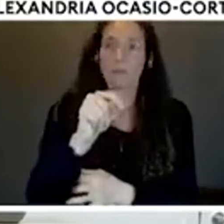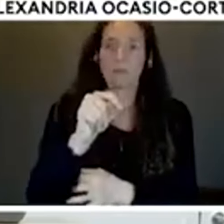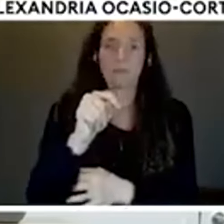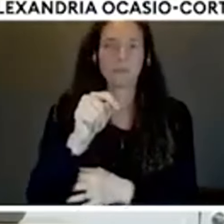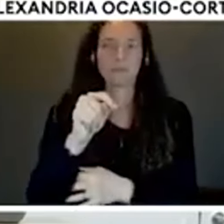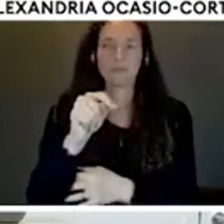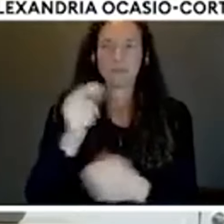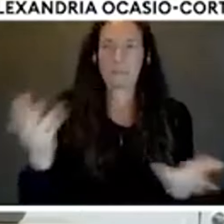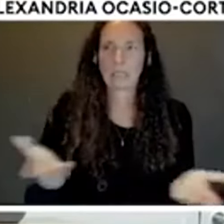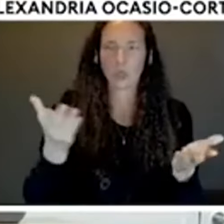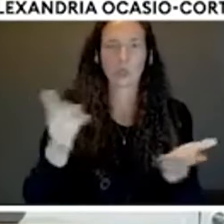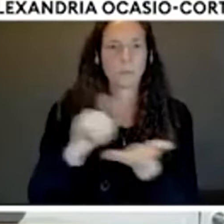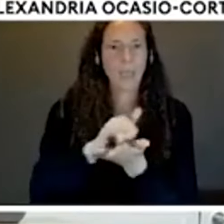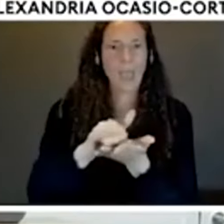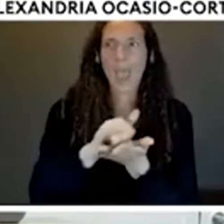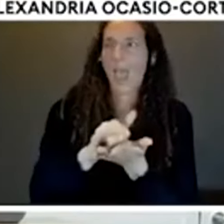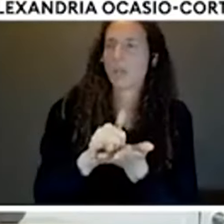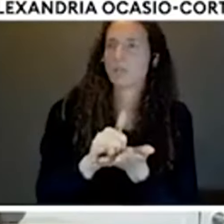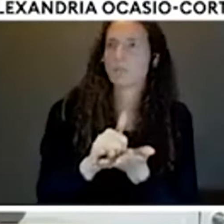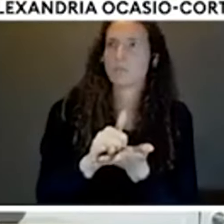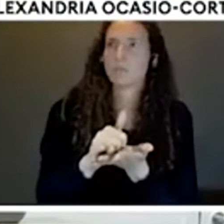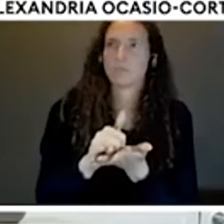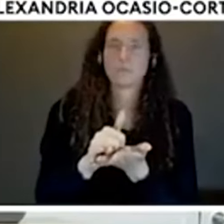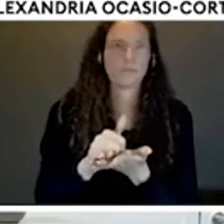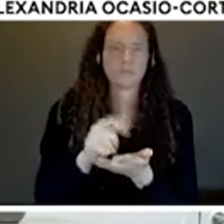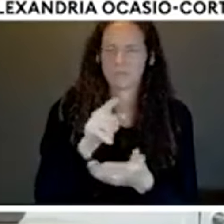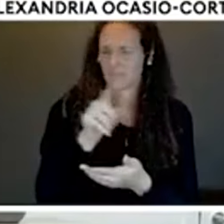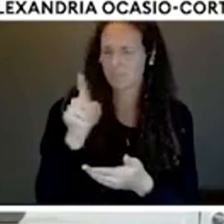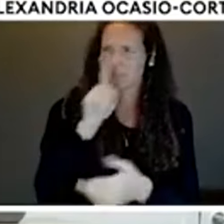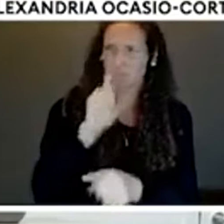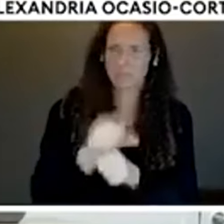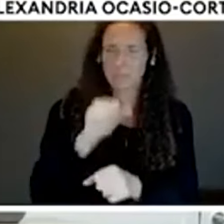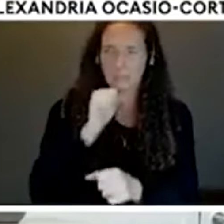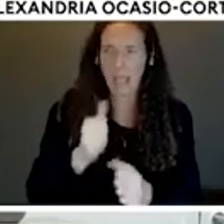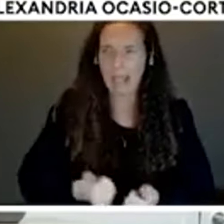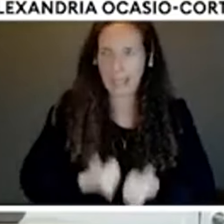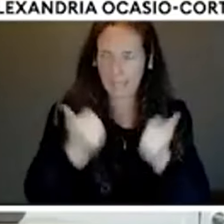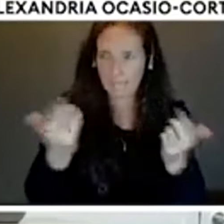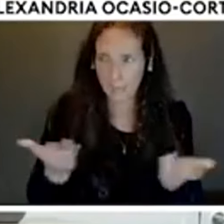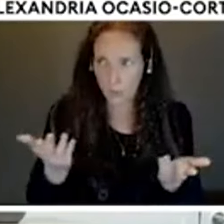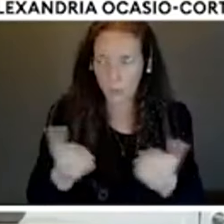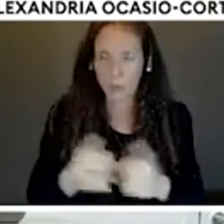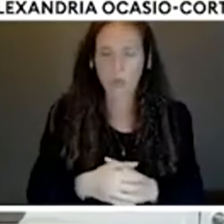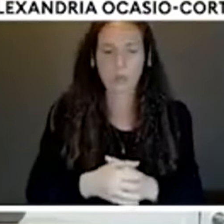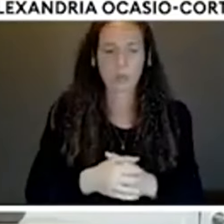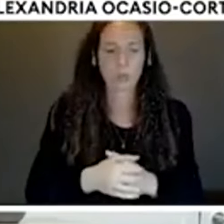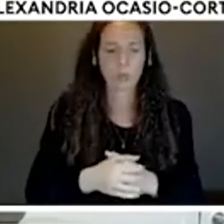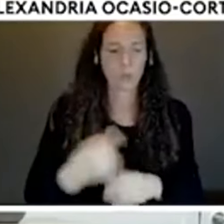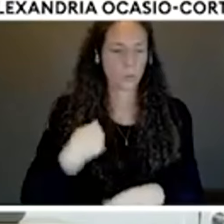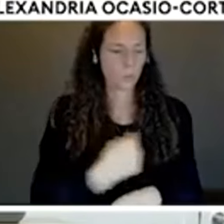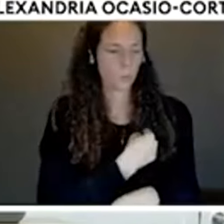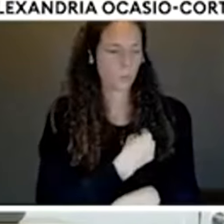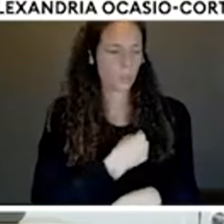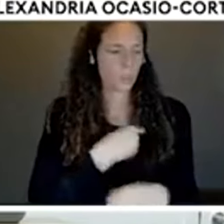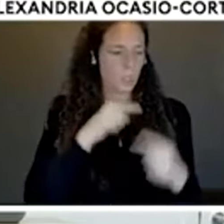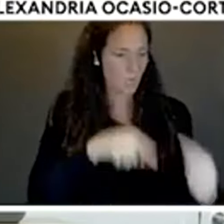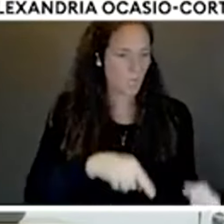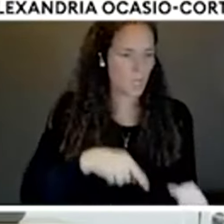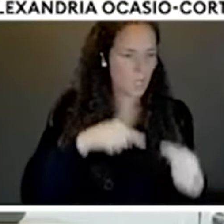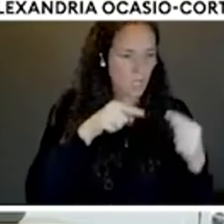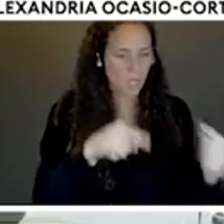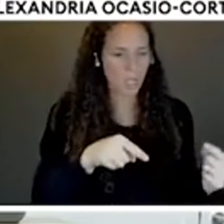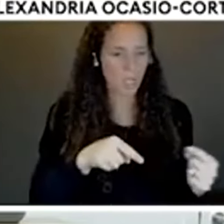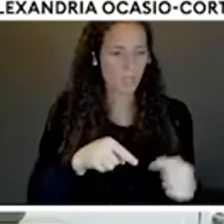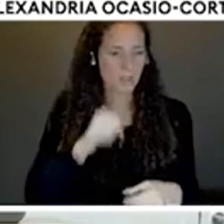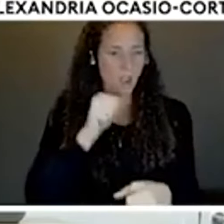displacement and the housing crisis, and they're not even being hit to contribute to our tax base,